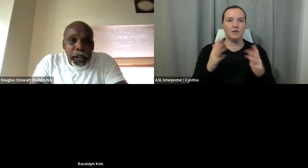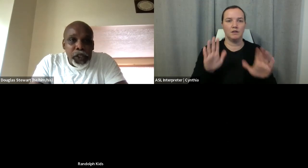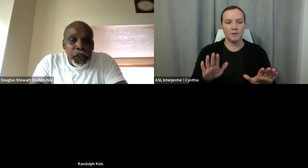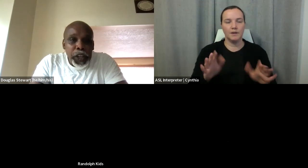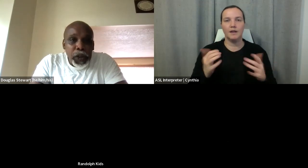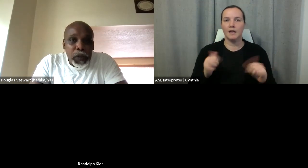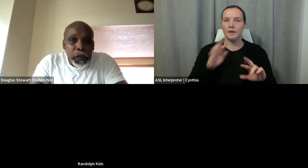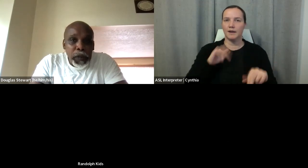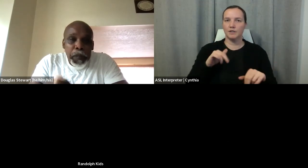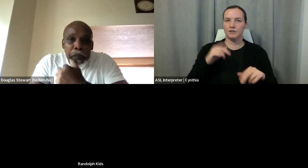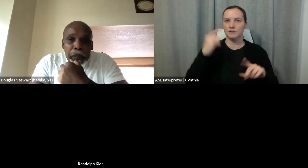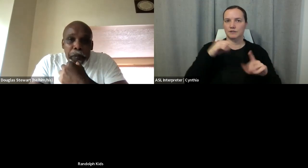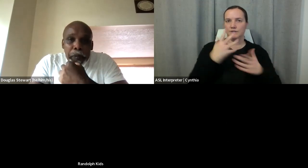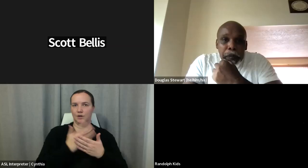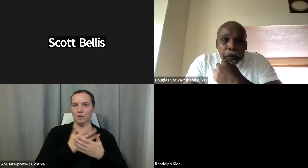any reactions to the video